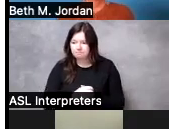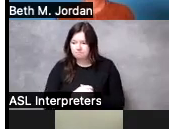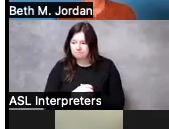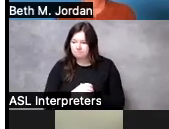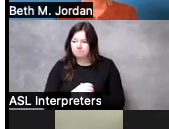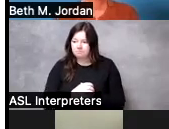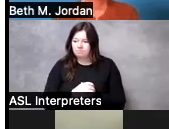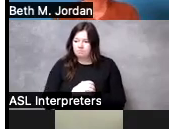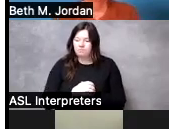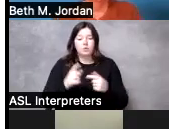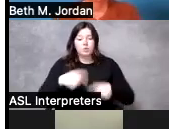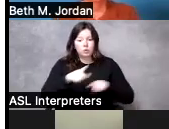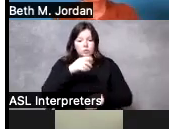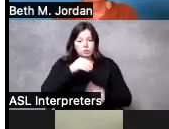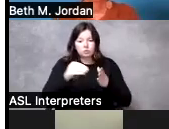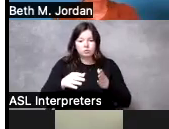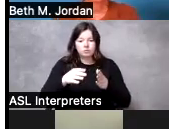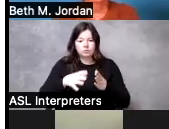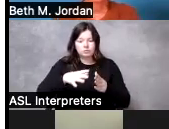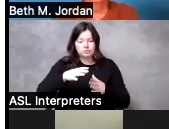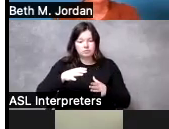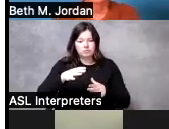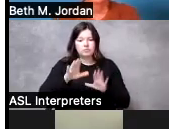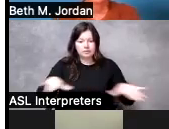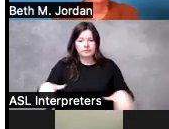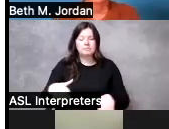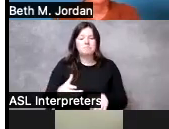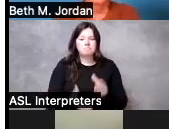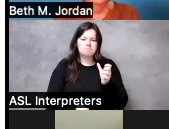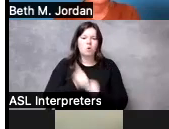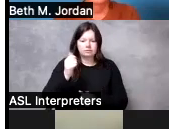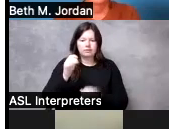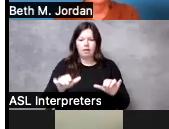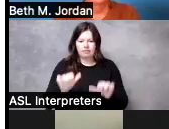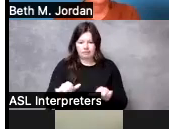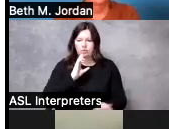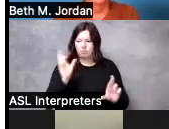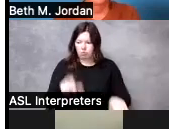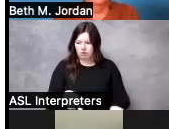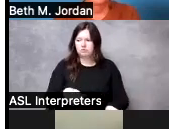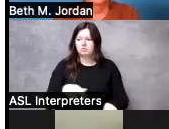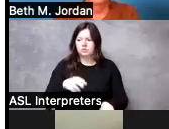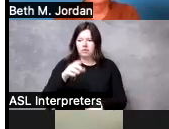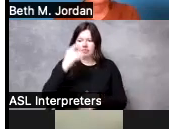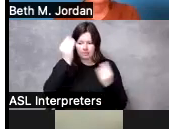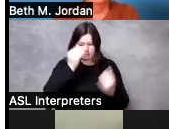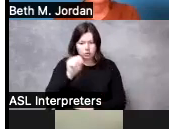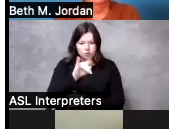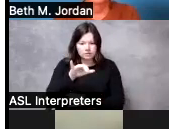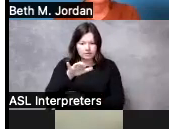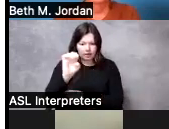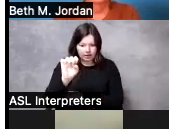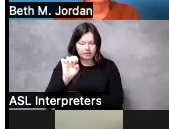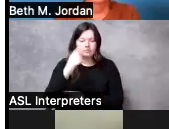serious psychological distress and suicidal ideation. And it's important to note that these significant nuances,